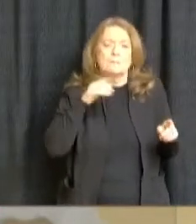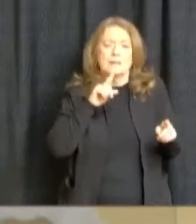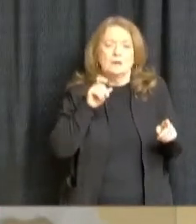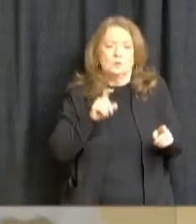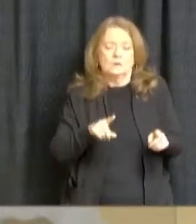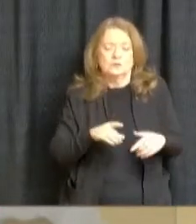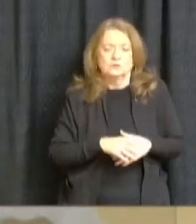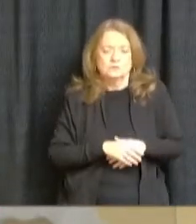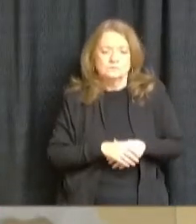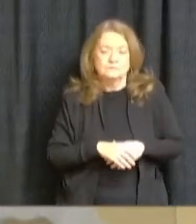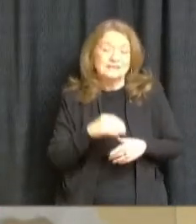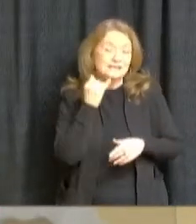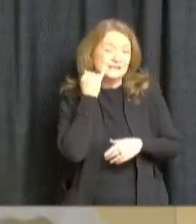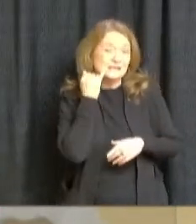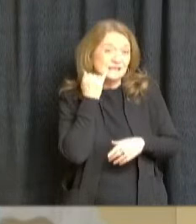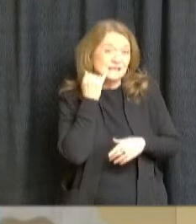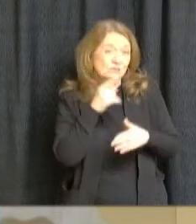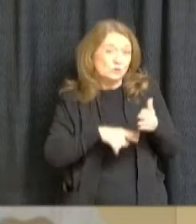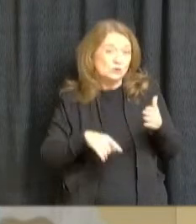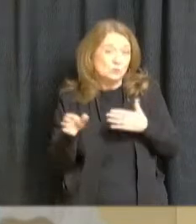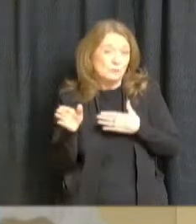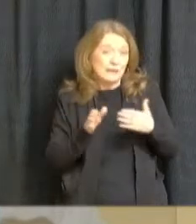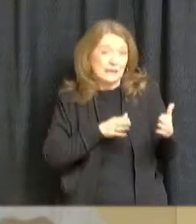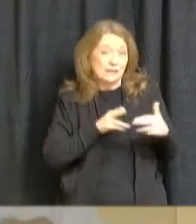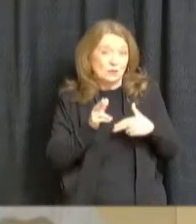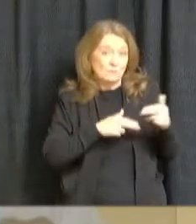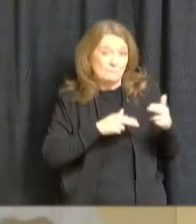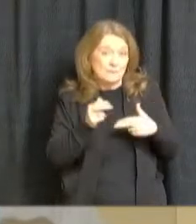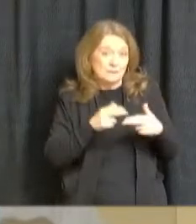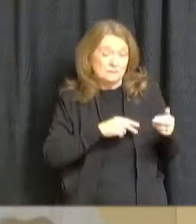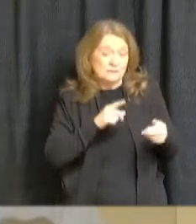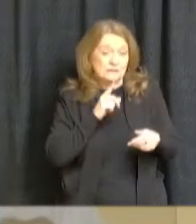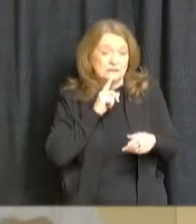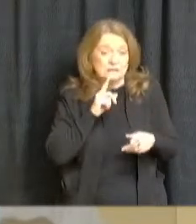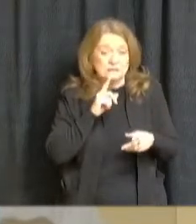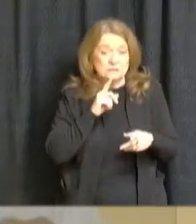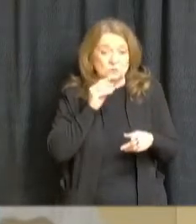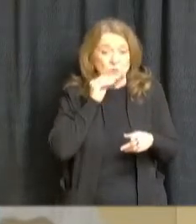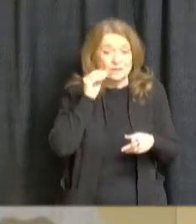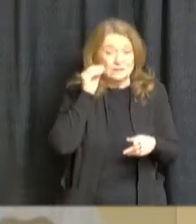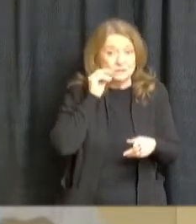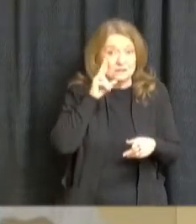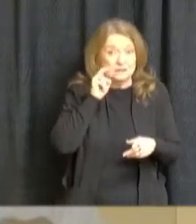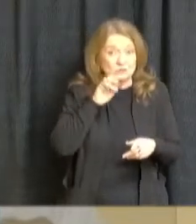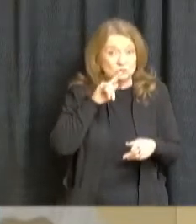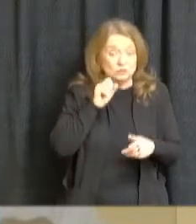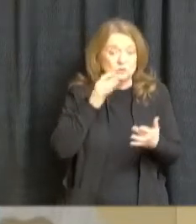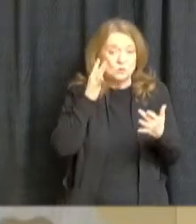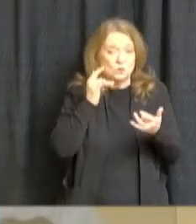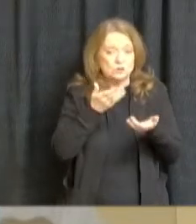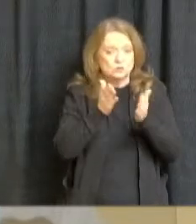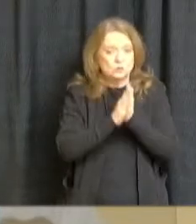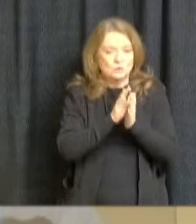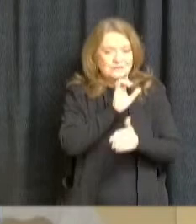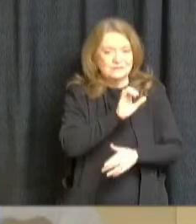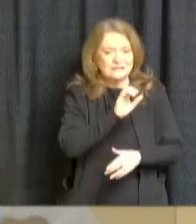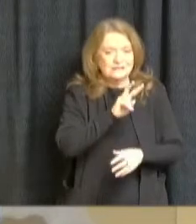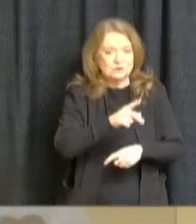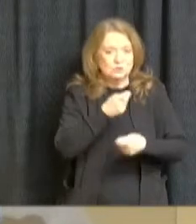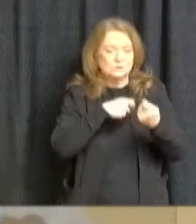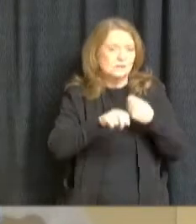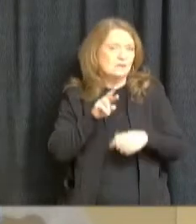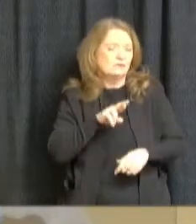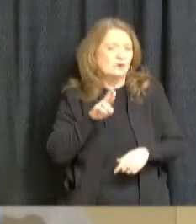be, if what you're planning on building is residential units, why did you request C2 versus